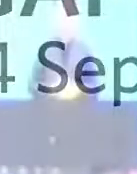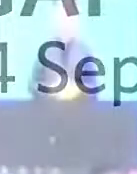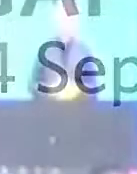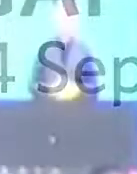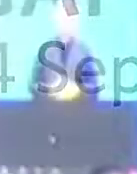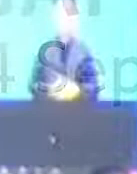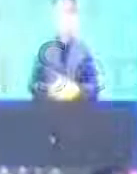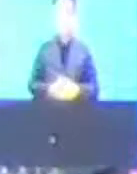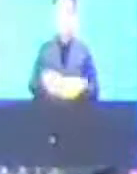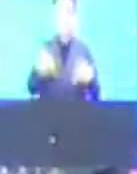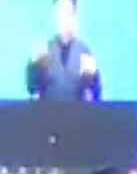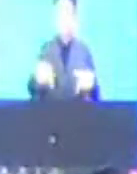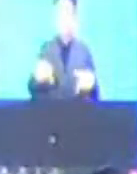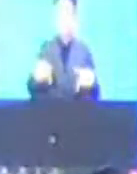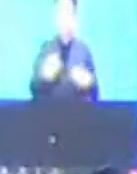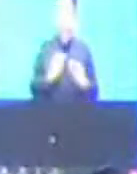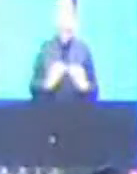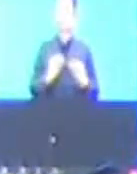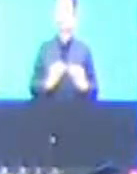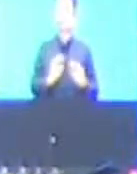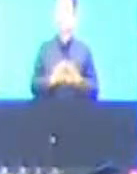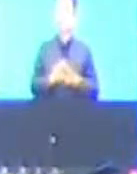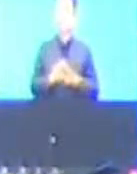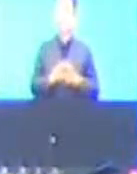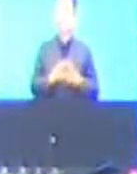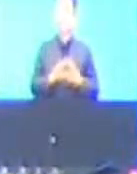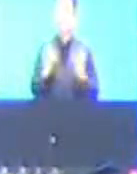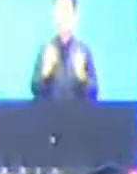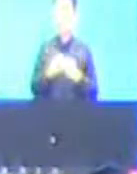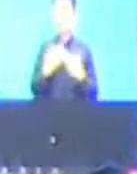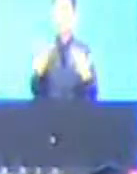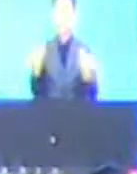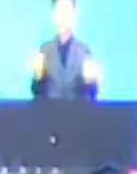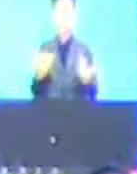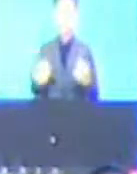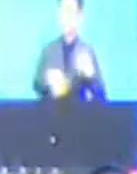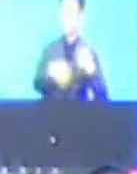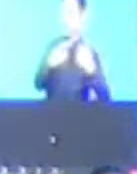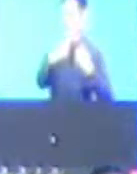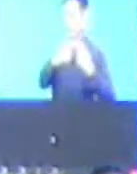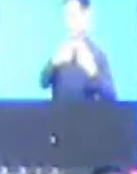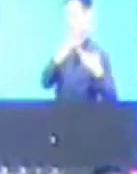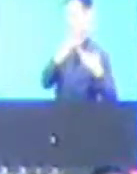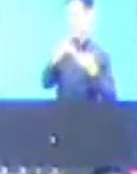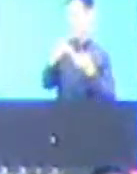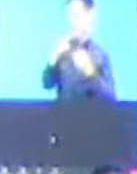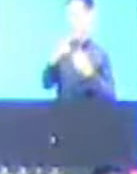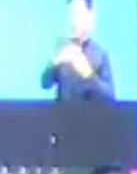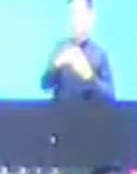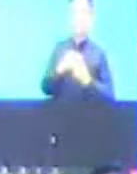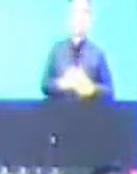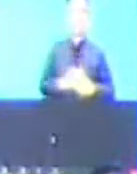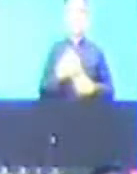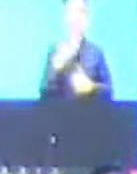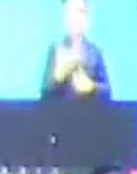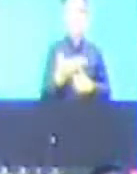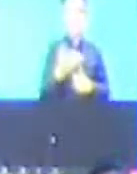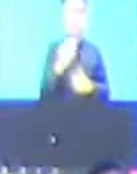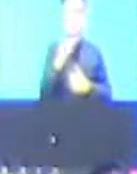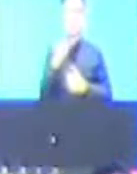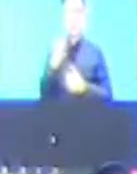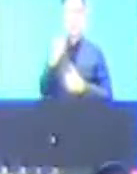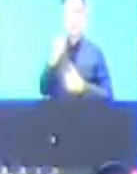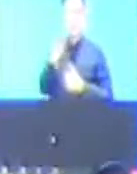This workshop is a joint enterprise between ISOC, Special